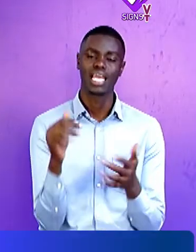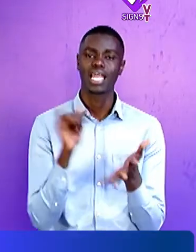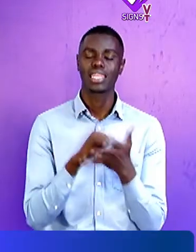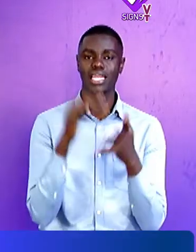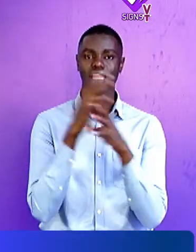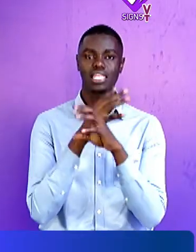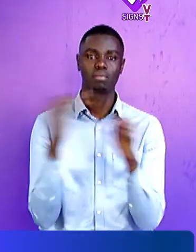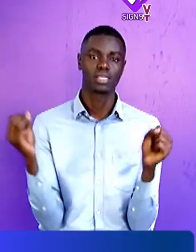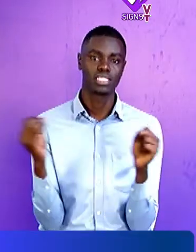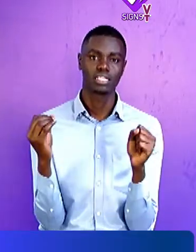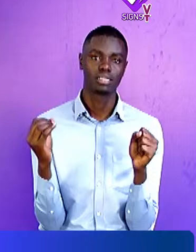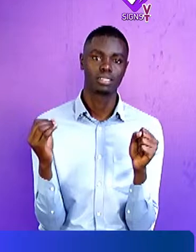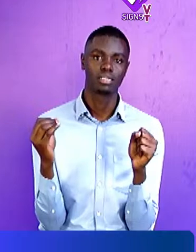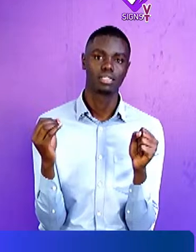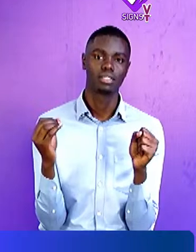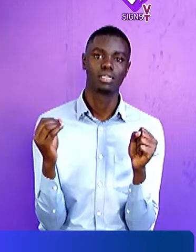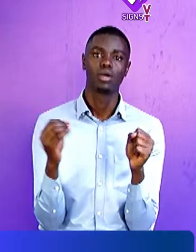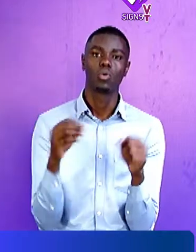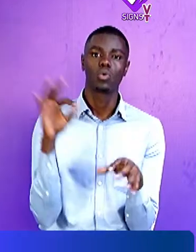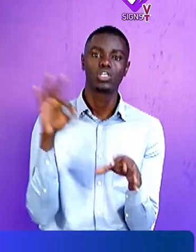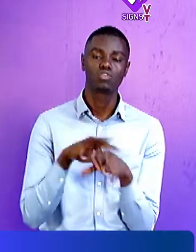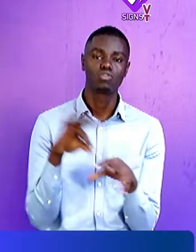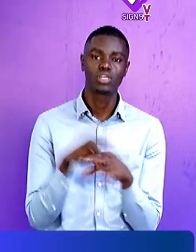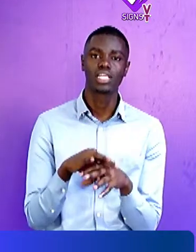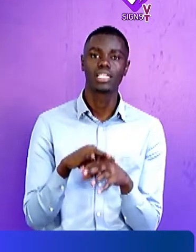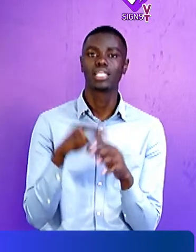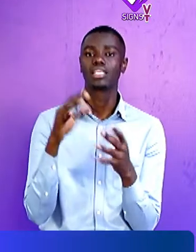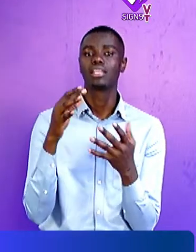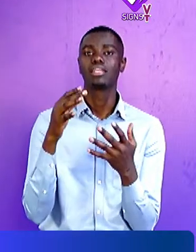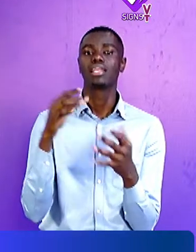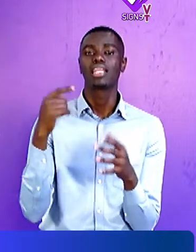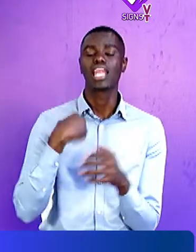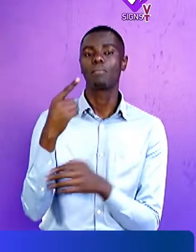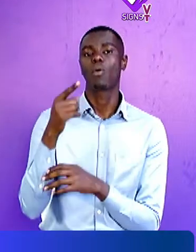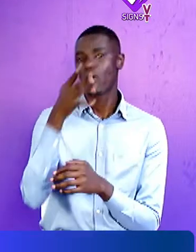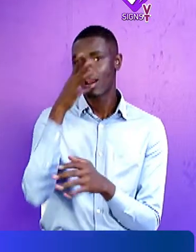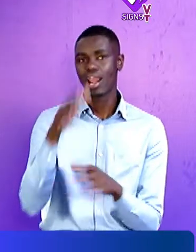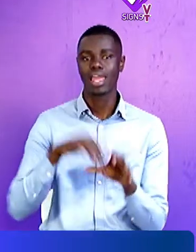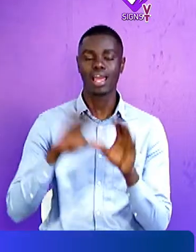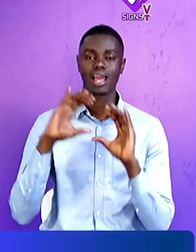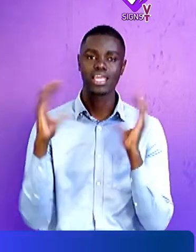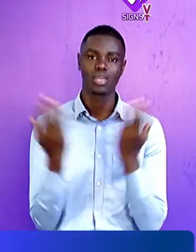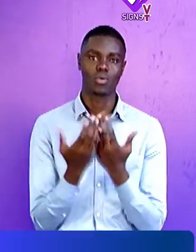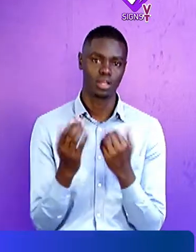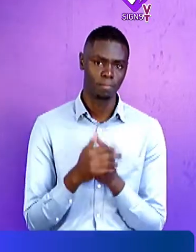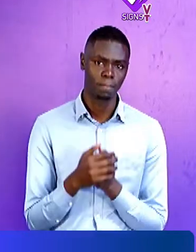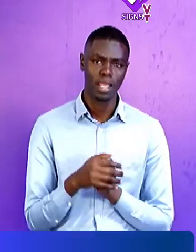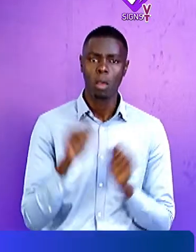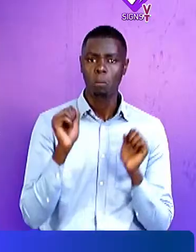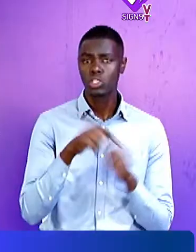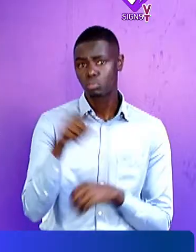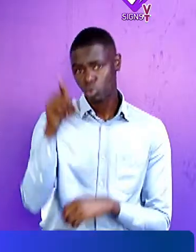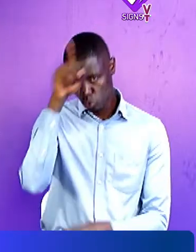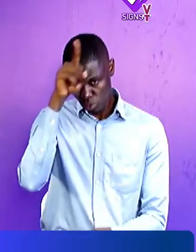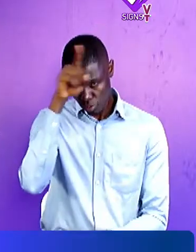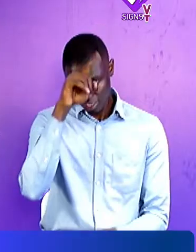was voted as #1 liar in the world. You understand? You know, Alan, would you go to your village and marry a lady who